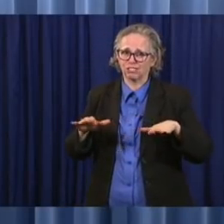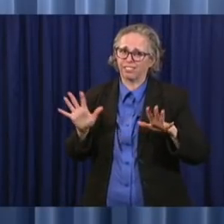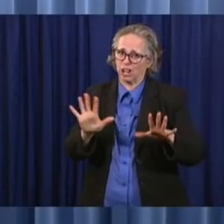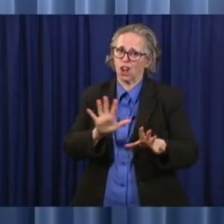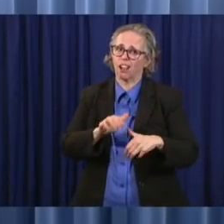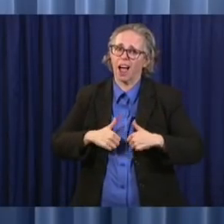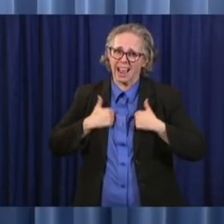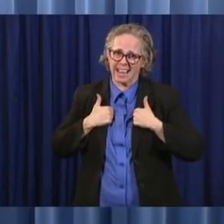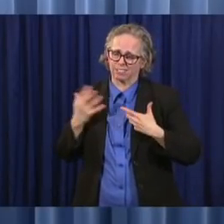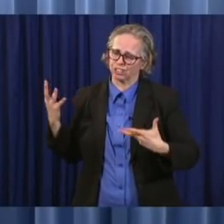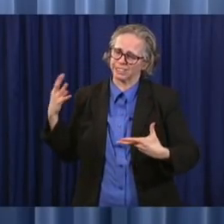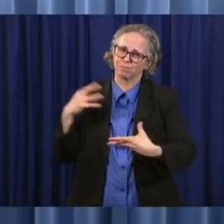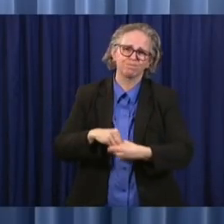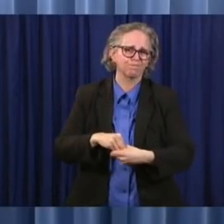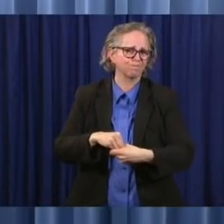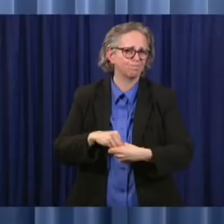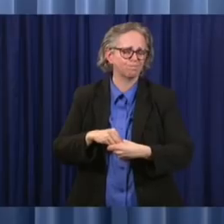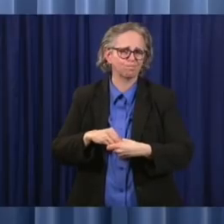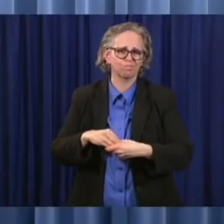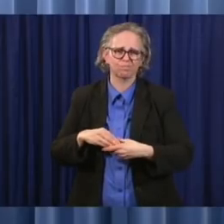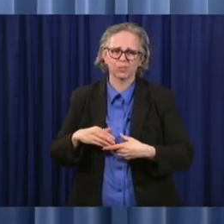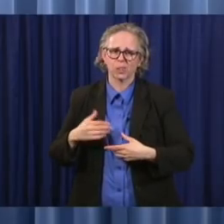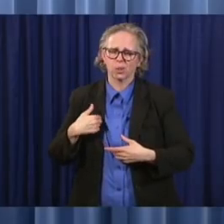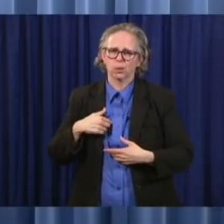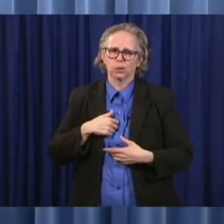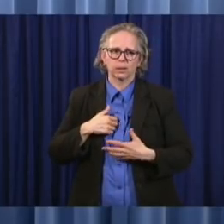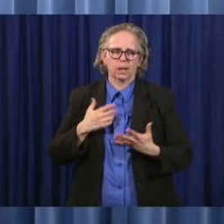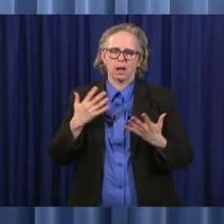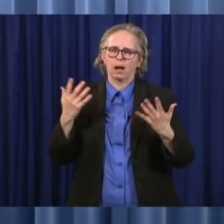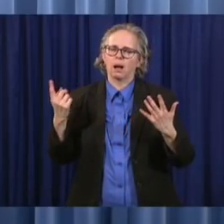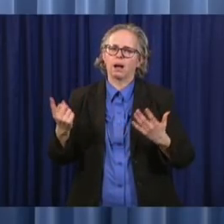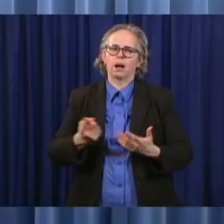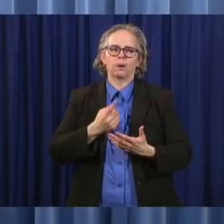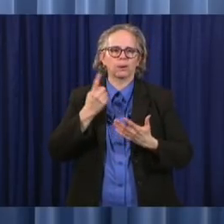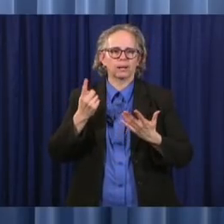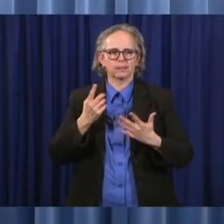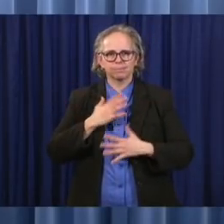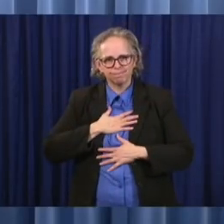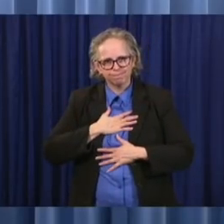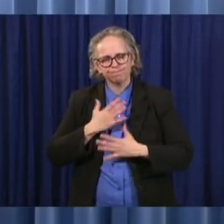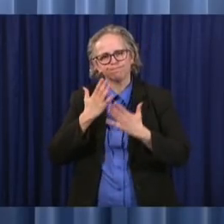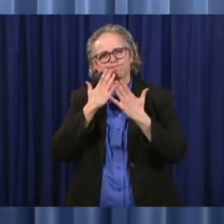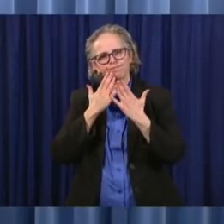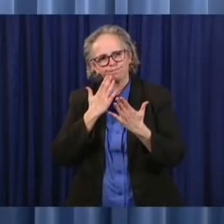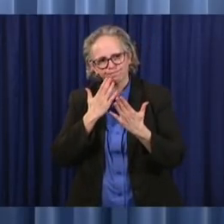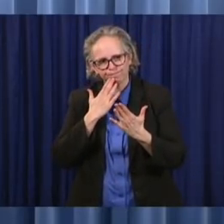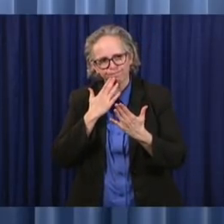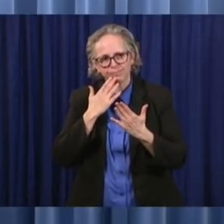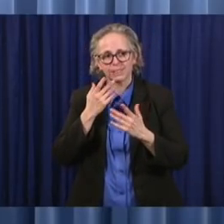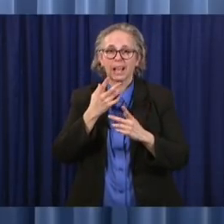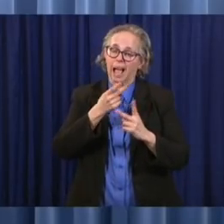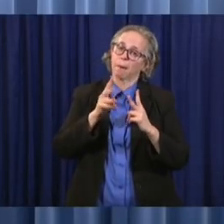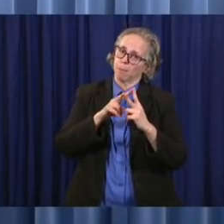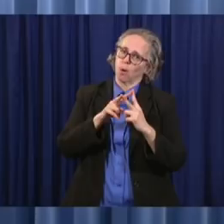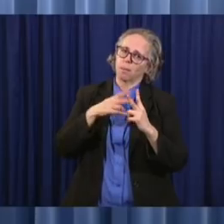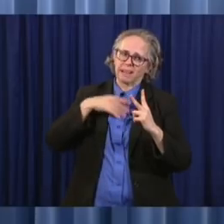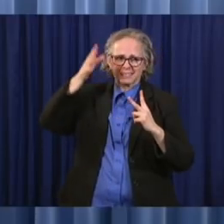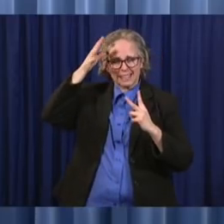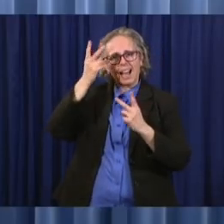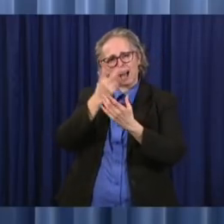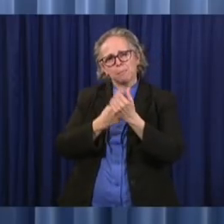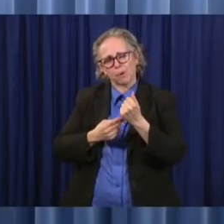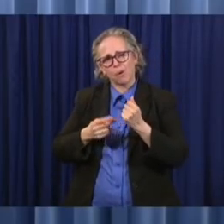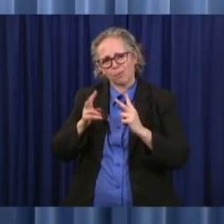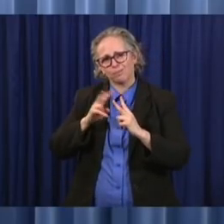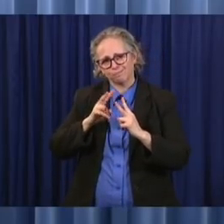we will always be very, very grateful. She and my dad, both, very, very